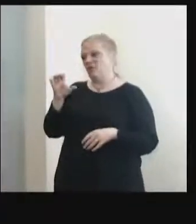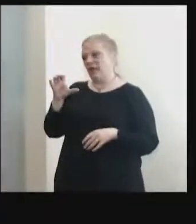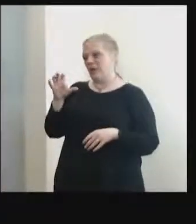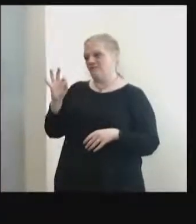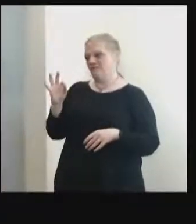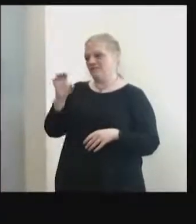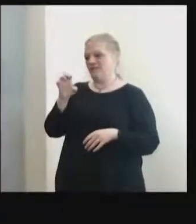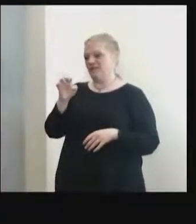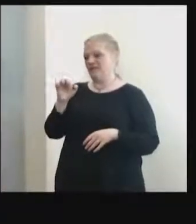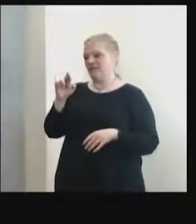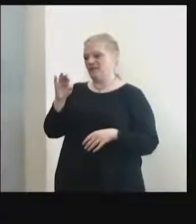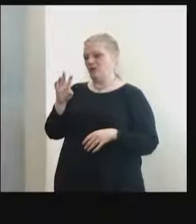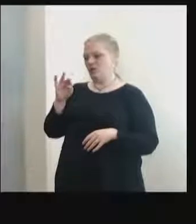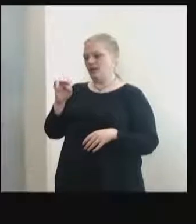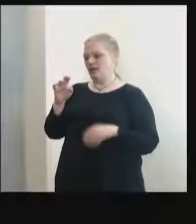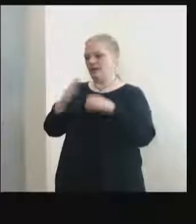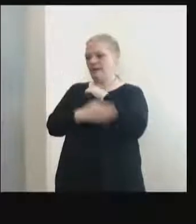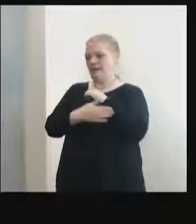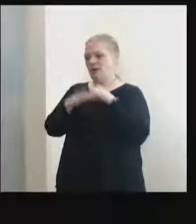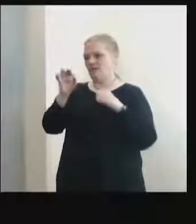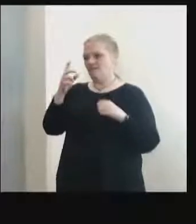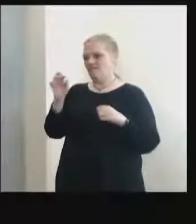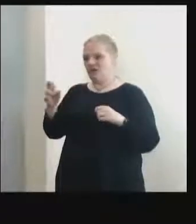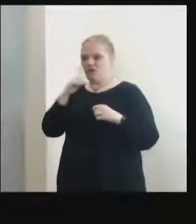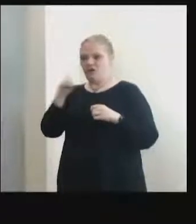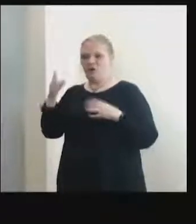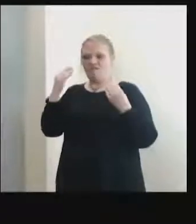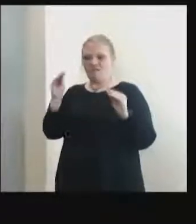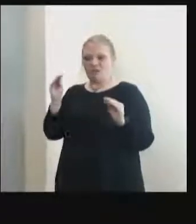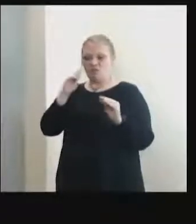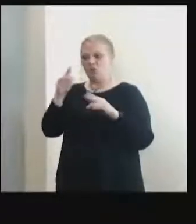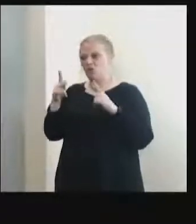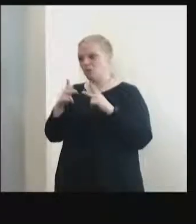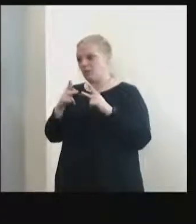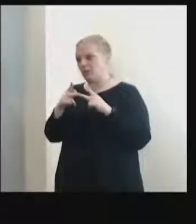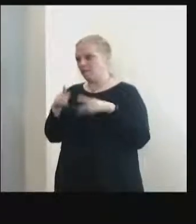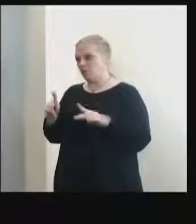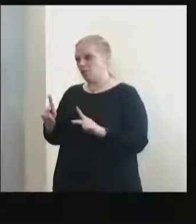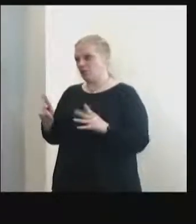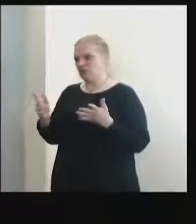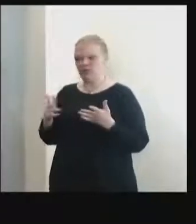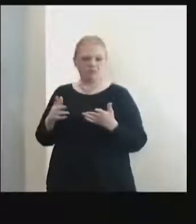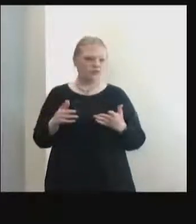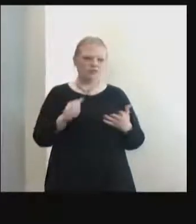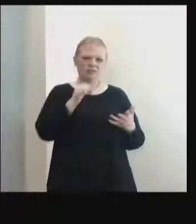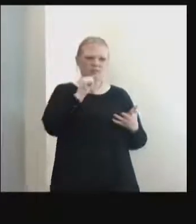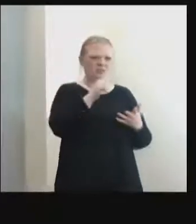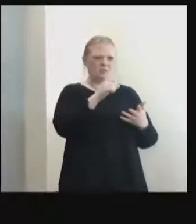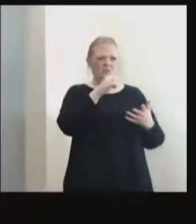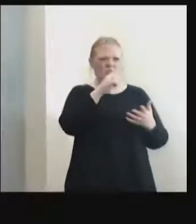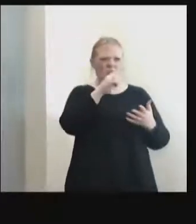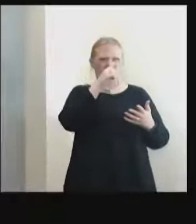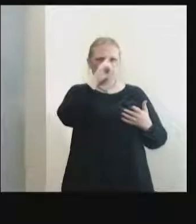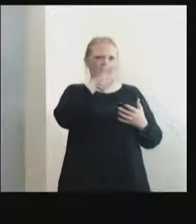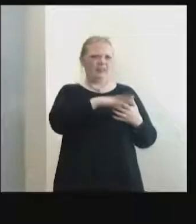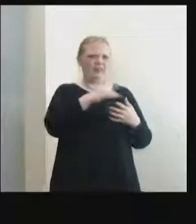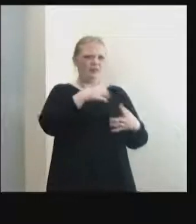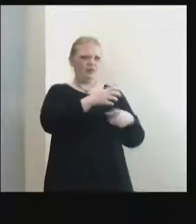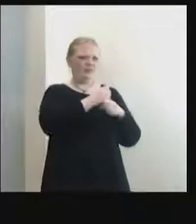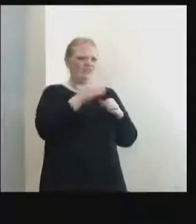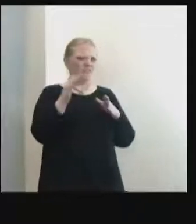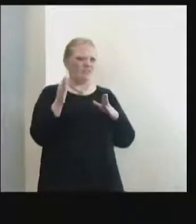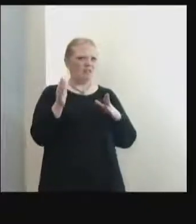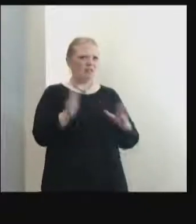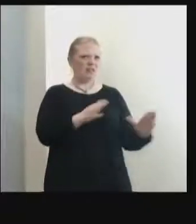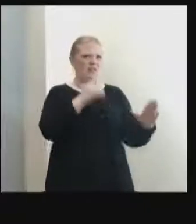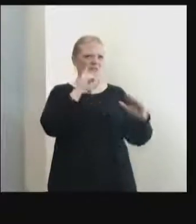to sign off on vendors for permits and everything? Any new info you can share on that? I don't believe we've received the plan